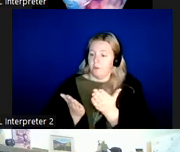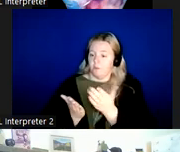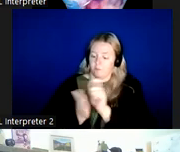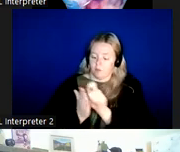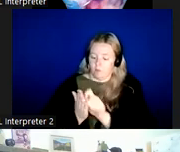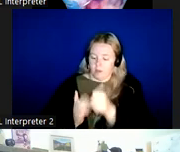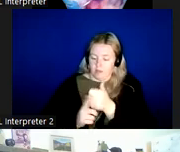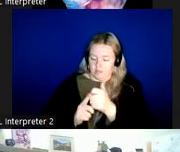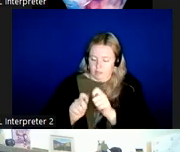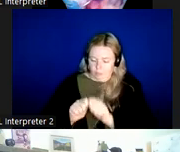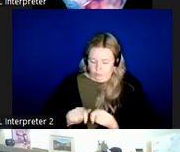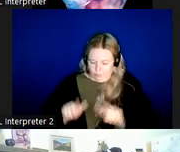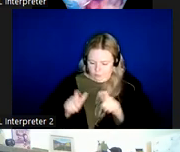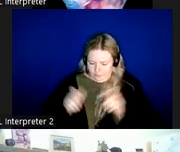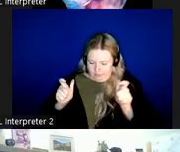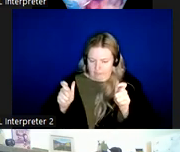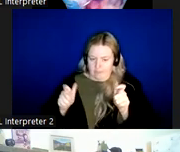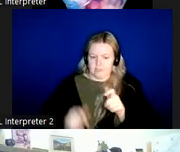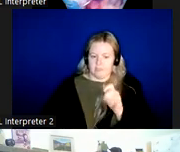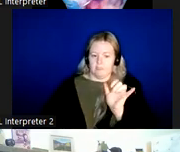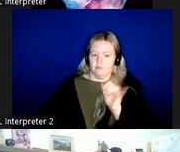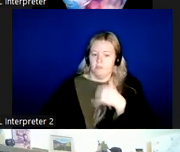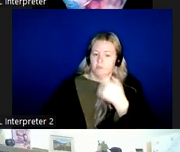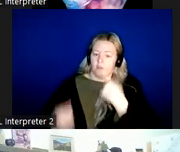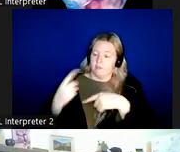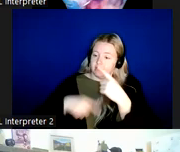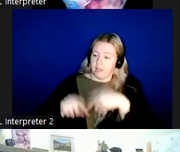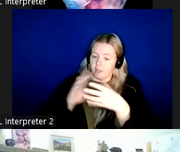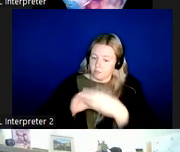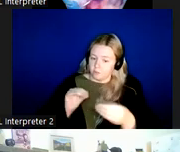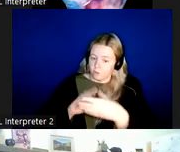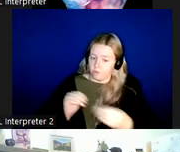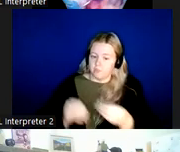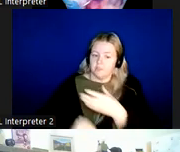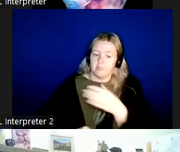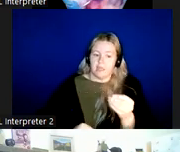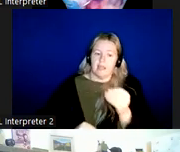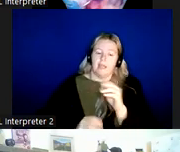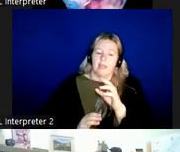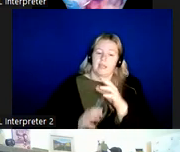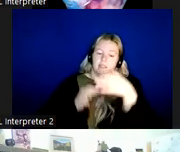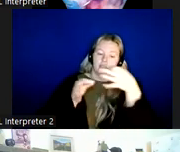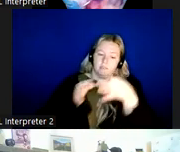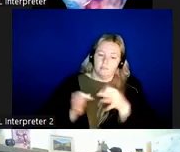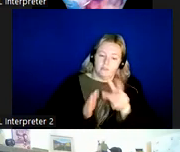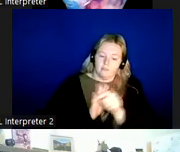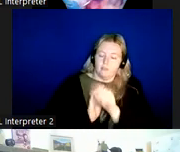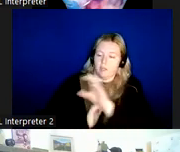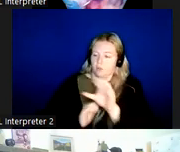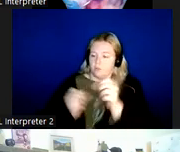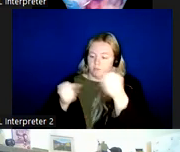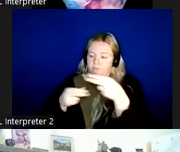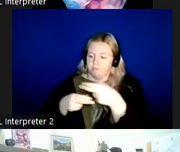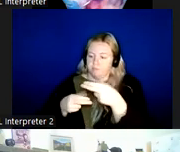digital library, and we have video descriptive and closed caption videos as well. So all of our DVDs that we have, you're able